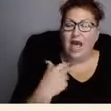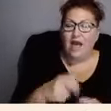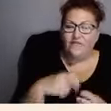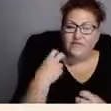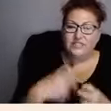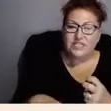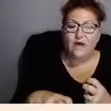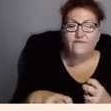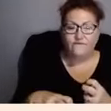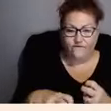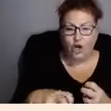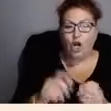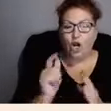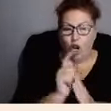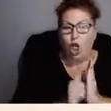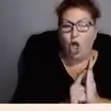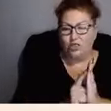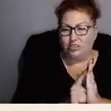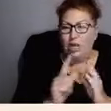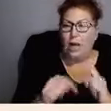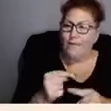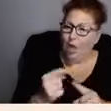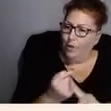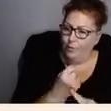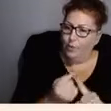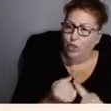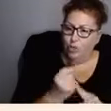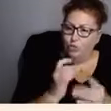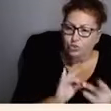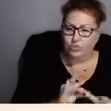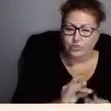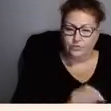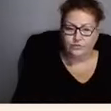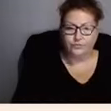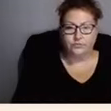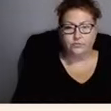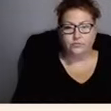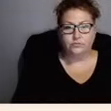have tougher laws about abuse.